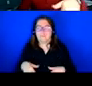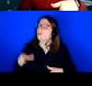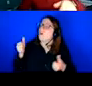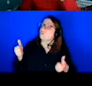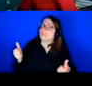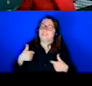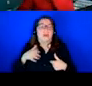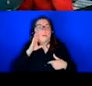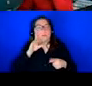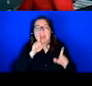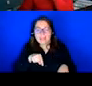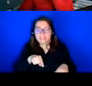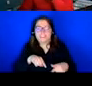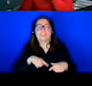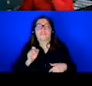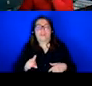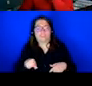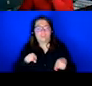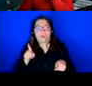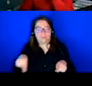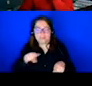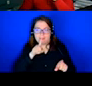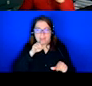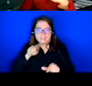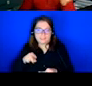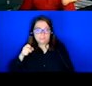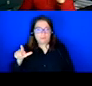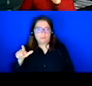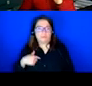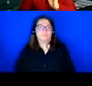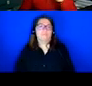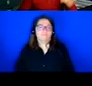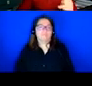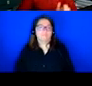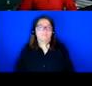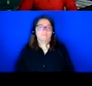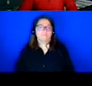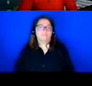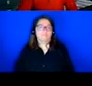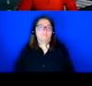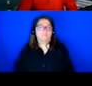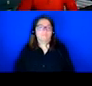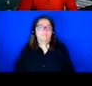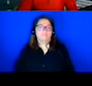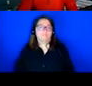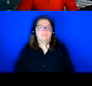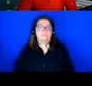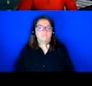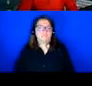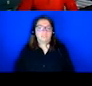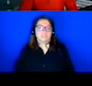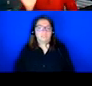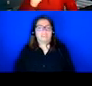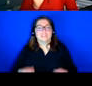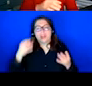the question while people answer as well. Okay. So, like, okay. I'll launch the poll. It's just like a reflecting poll to kind of just think about